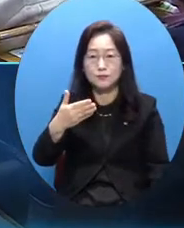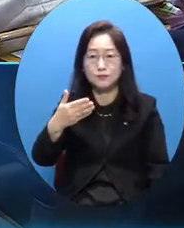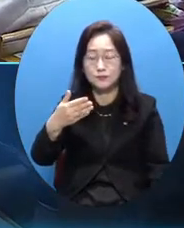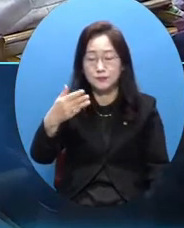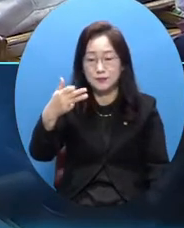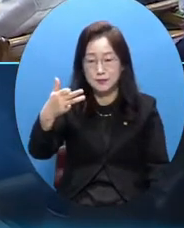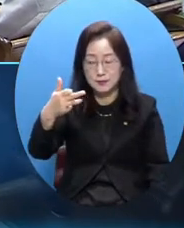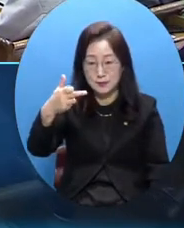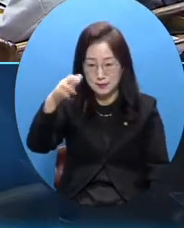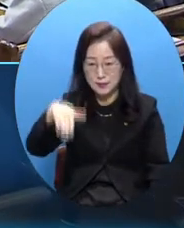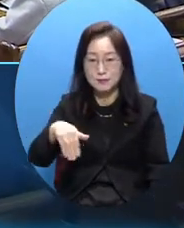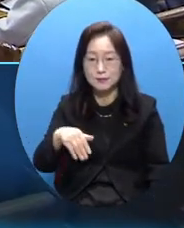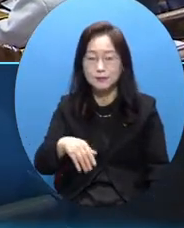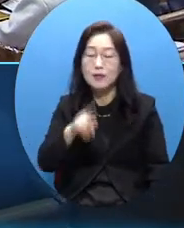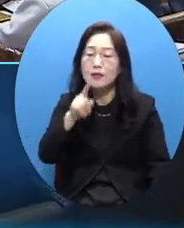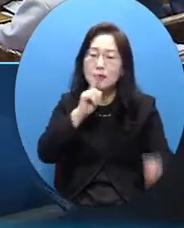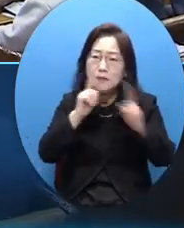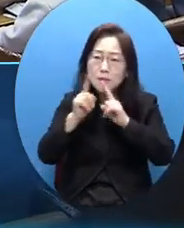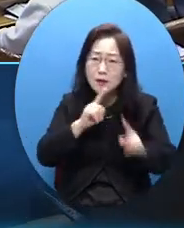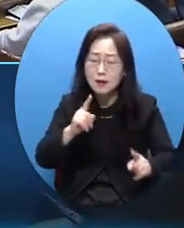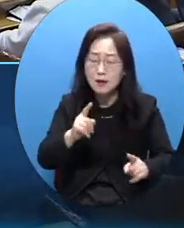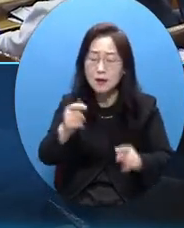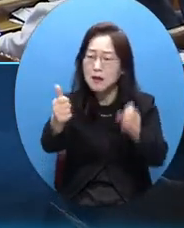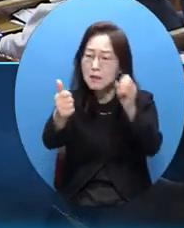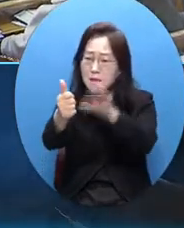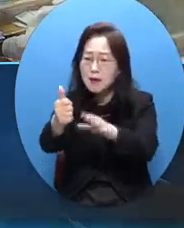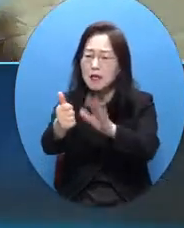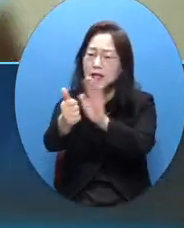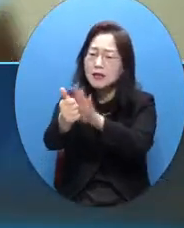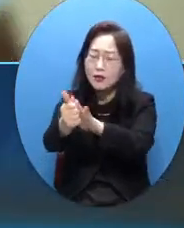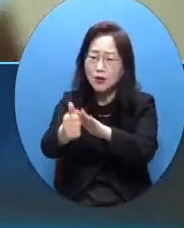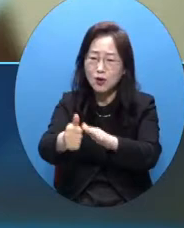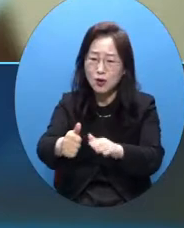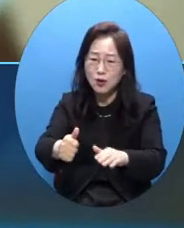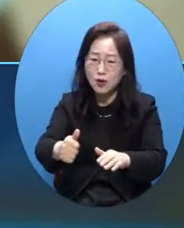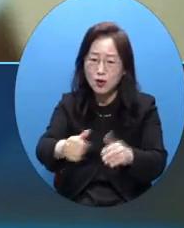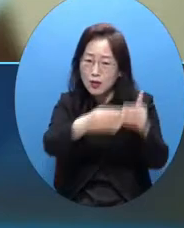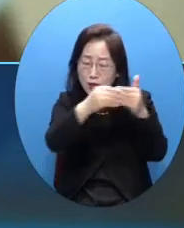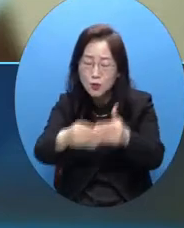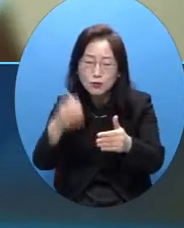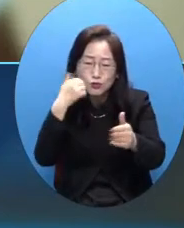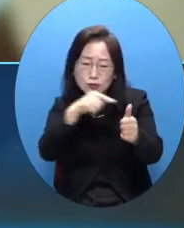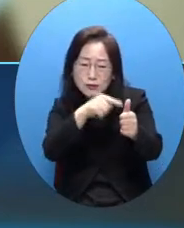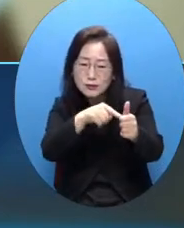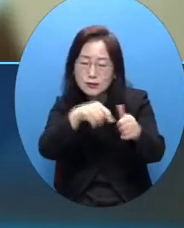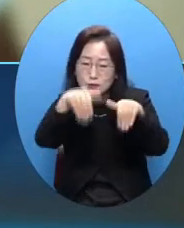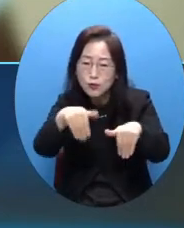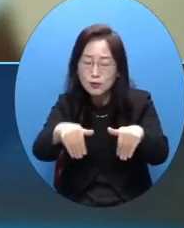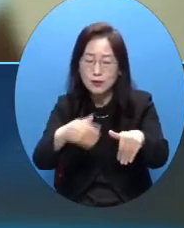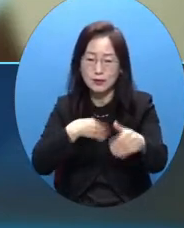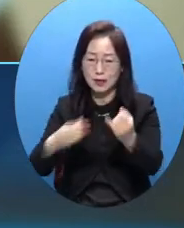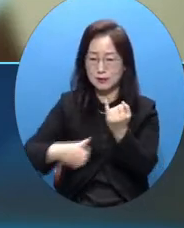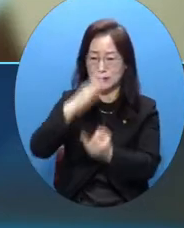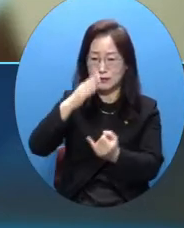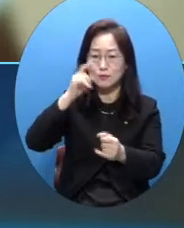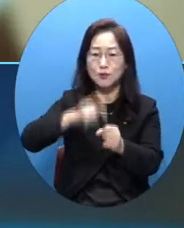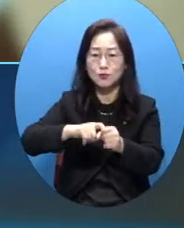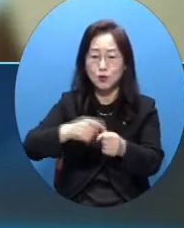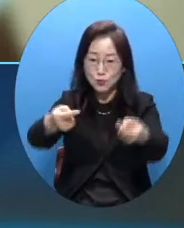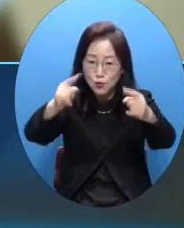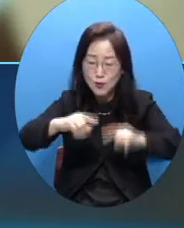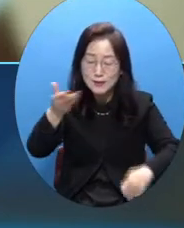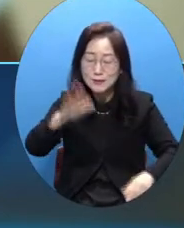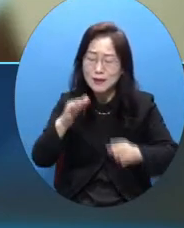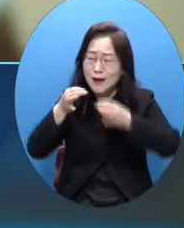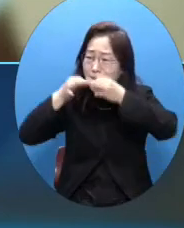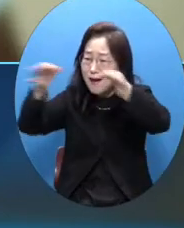Genesis 39 17-18 and 20 say then she told him the story